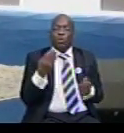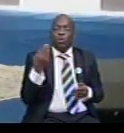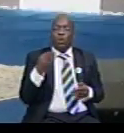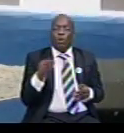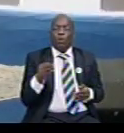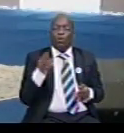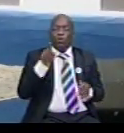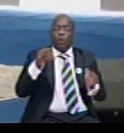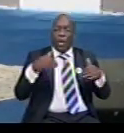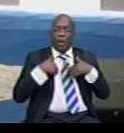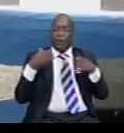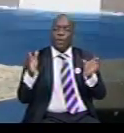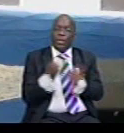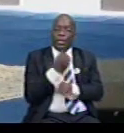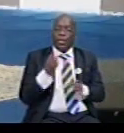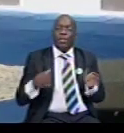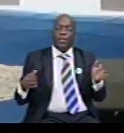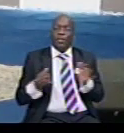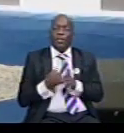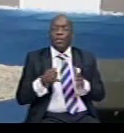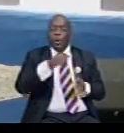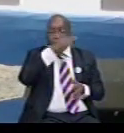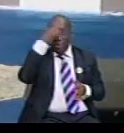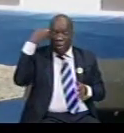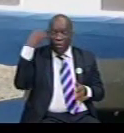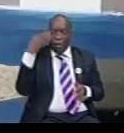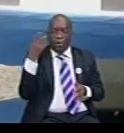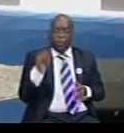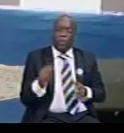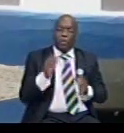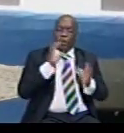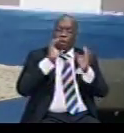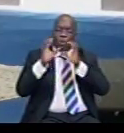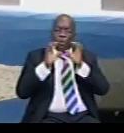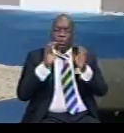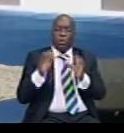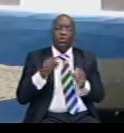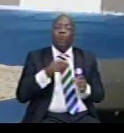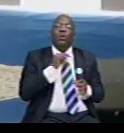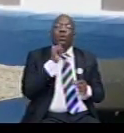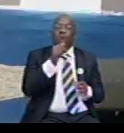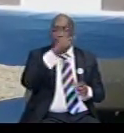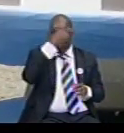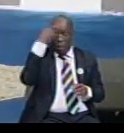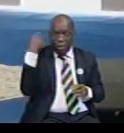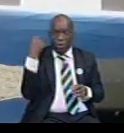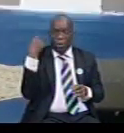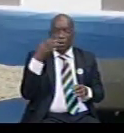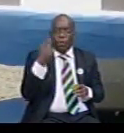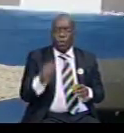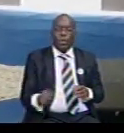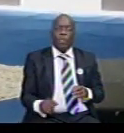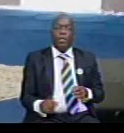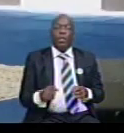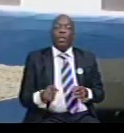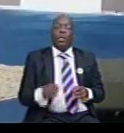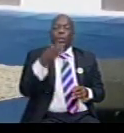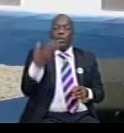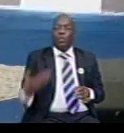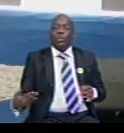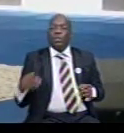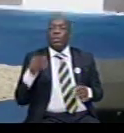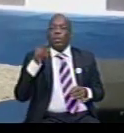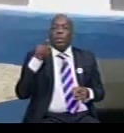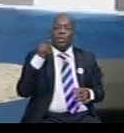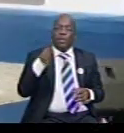in because of the communication, not because of the content of what he's saying, but